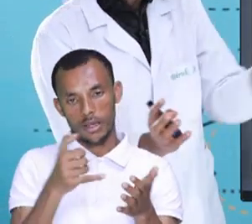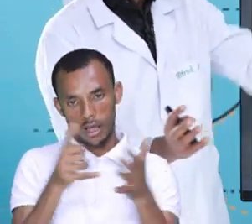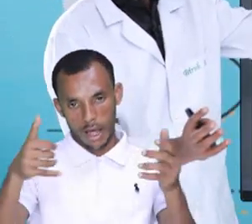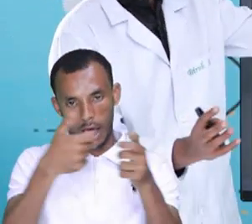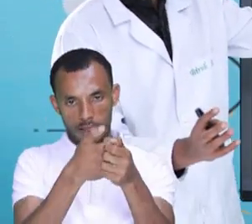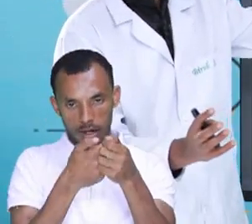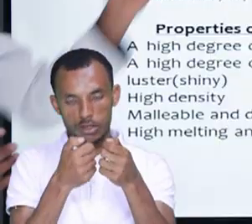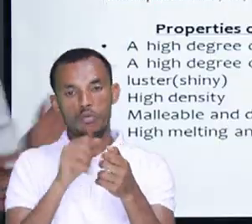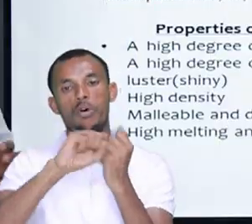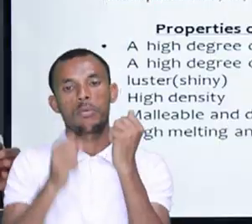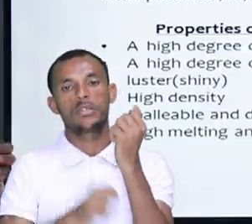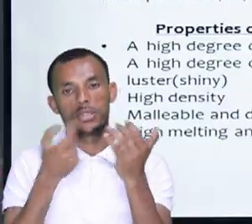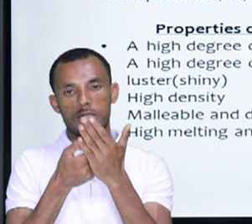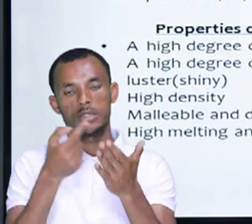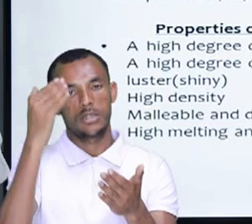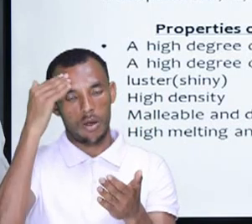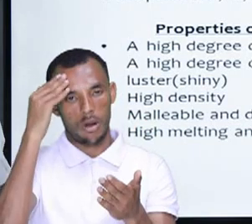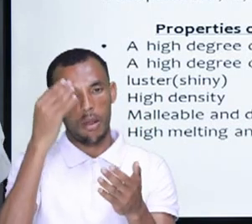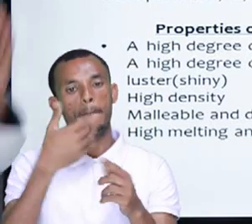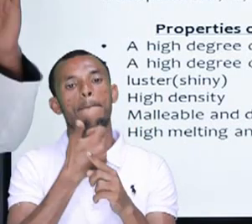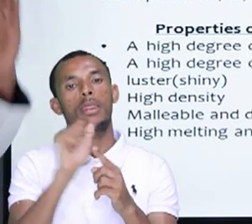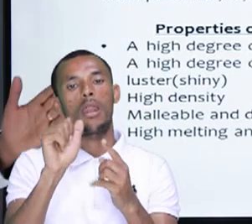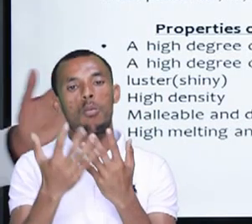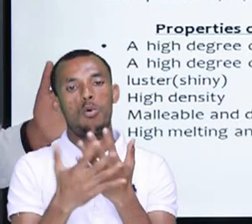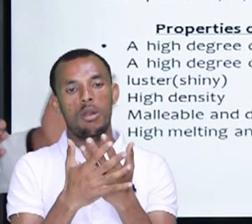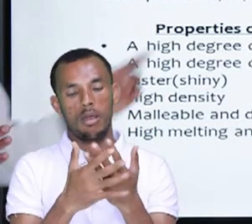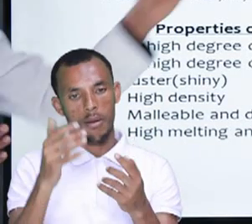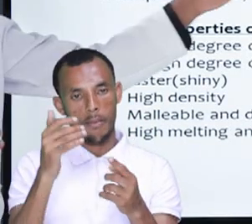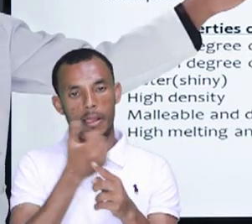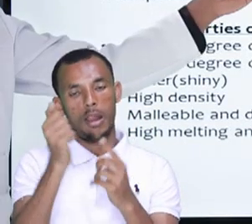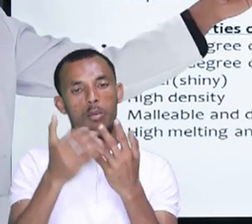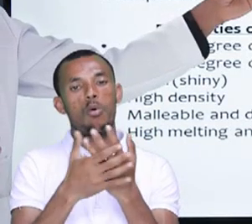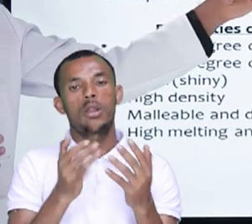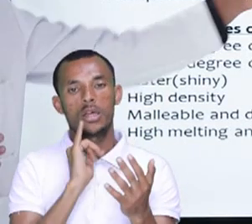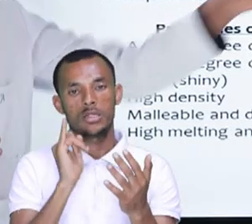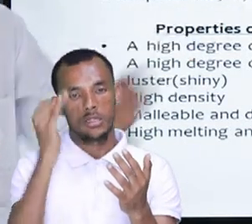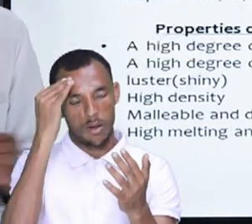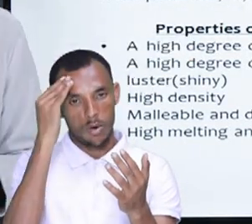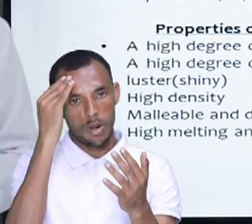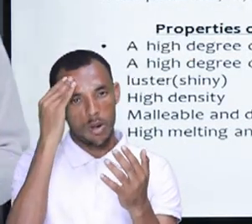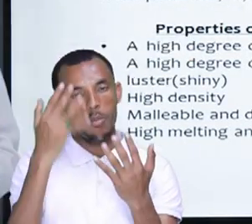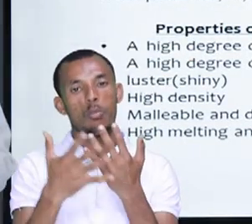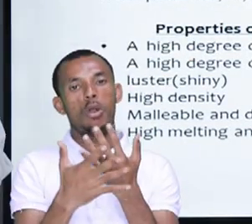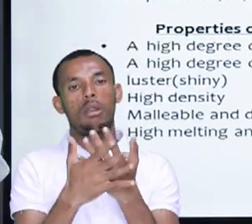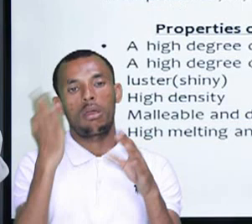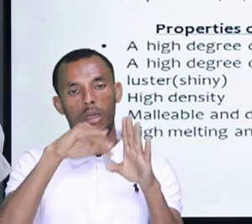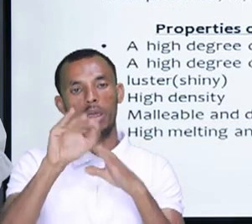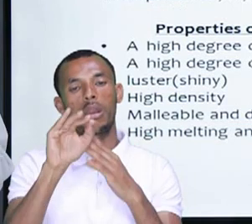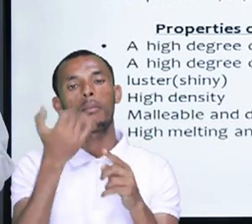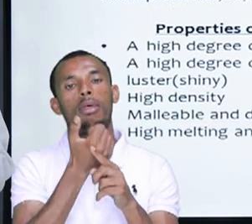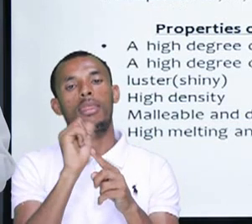can be formed. This attraction is known as metallic bonding. Metallic bonding is referred to as bonding in metal